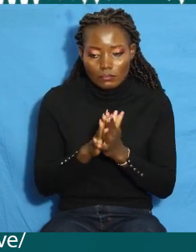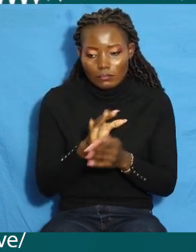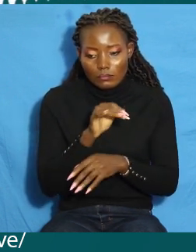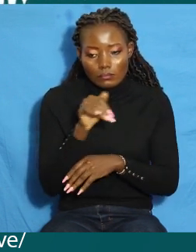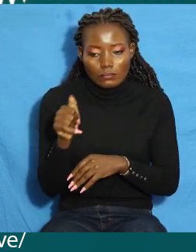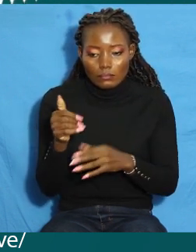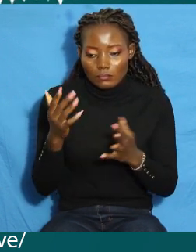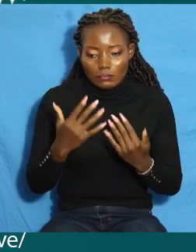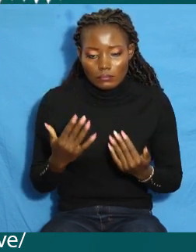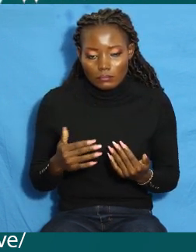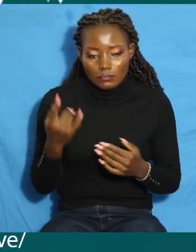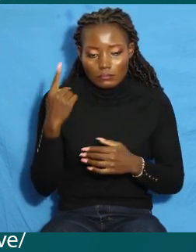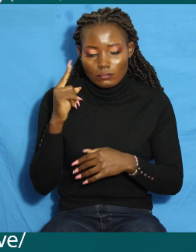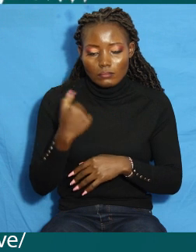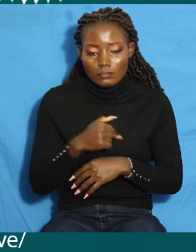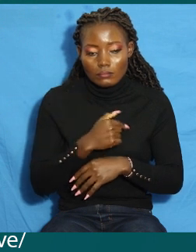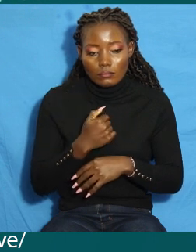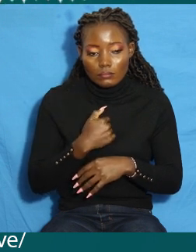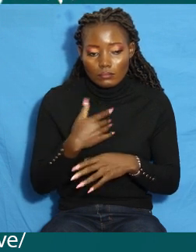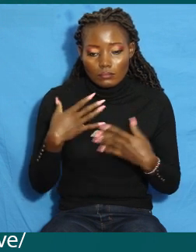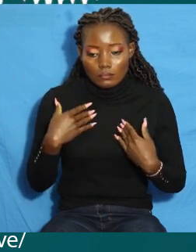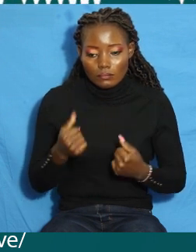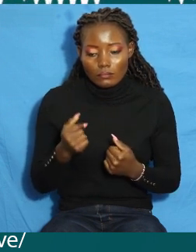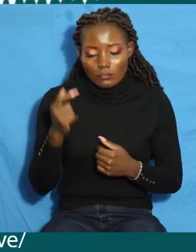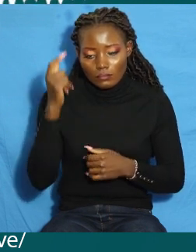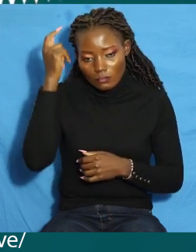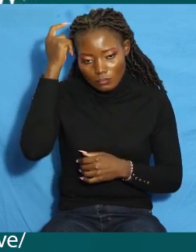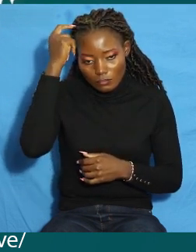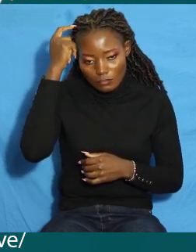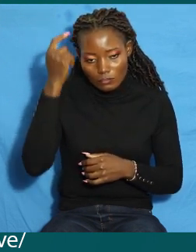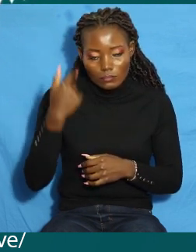healthy mind, we need to continuously and consistently